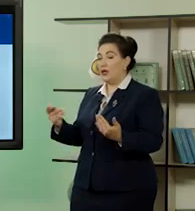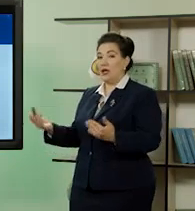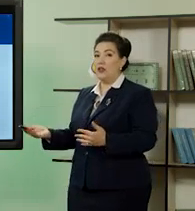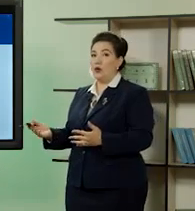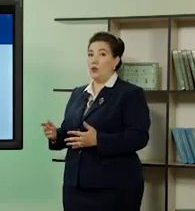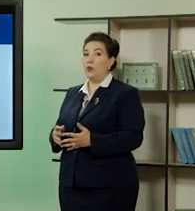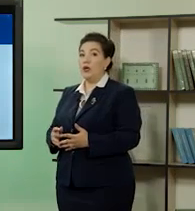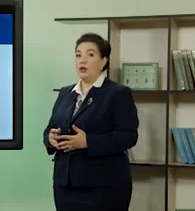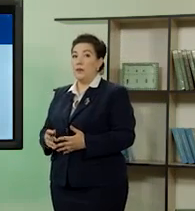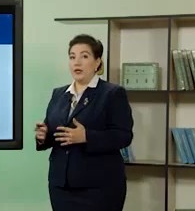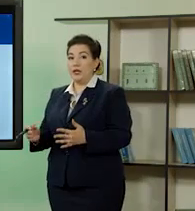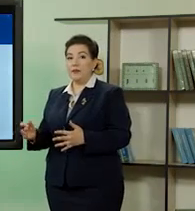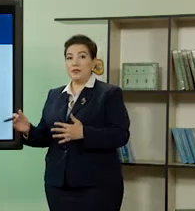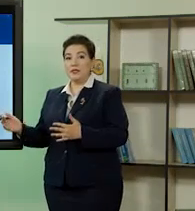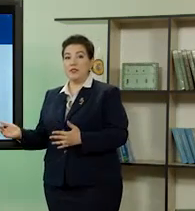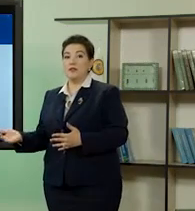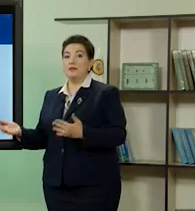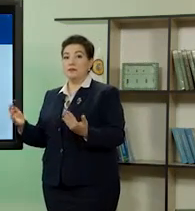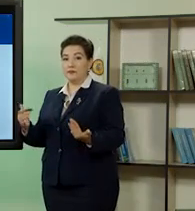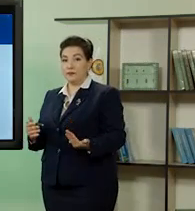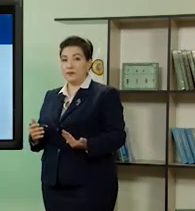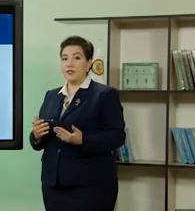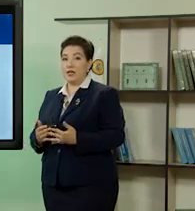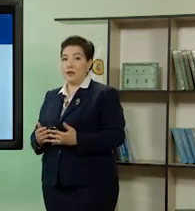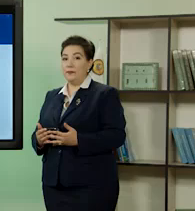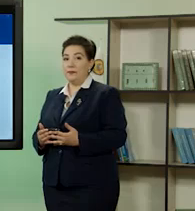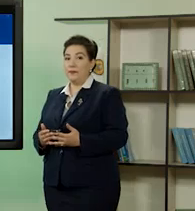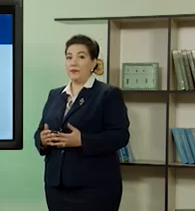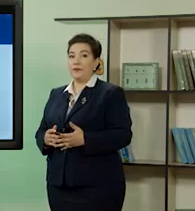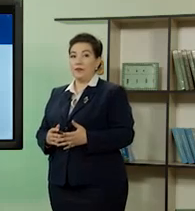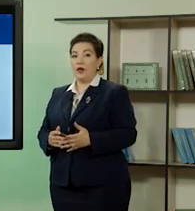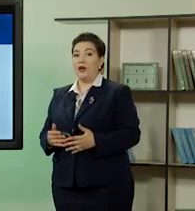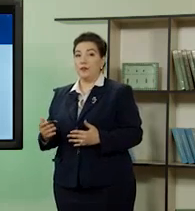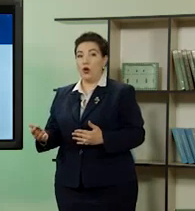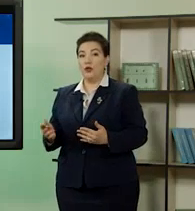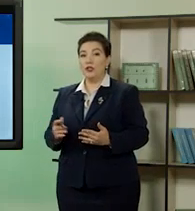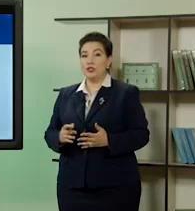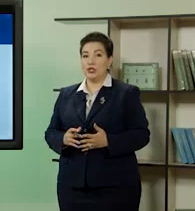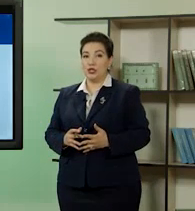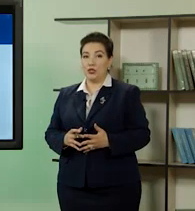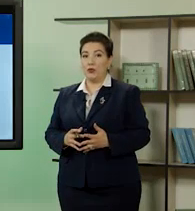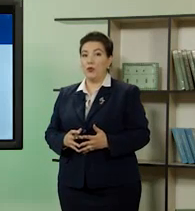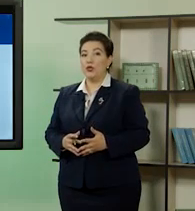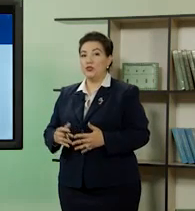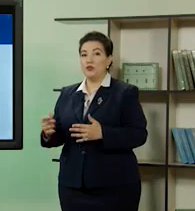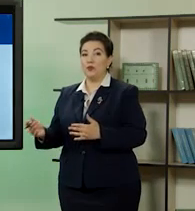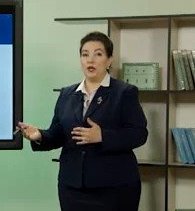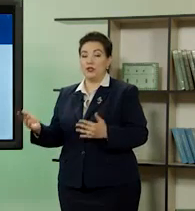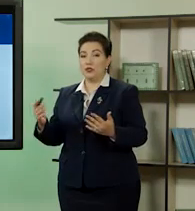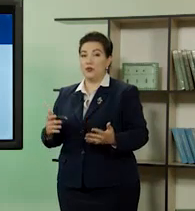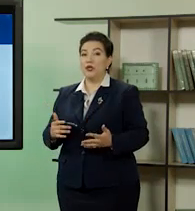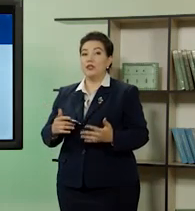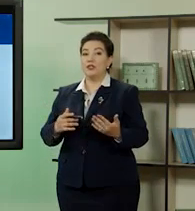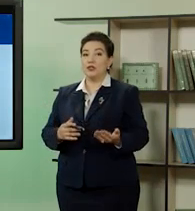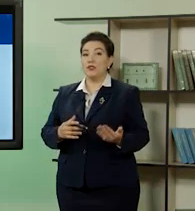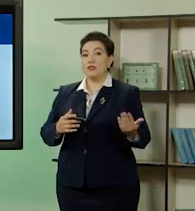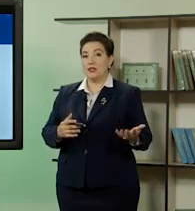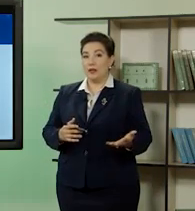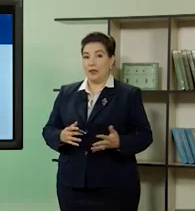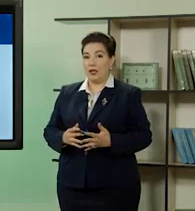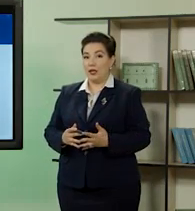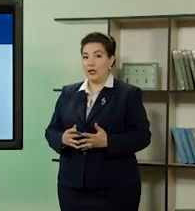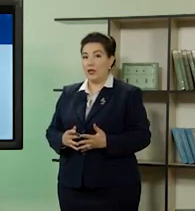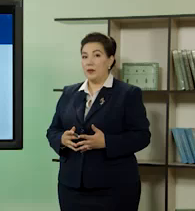just, hello, my name is Sam. I'm calling to you to invite you to